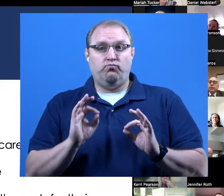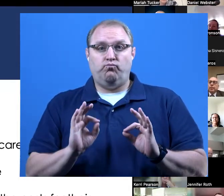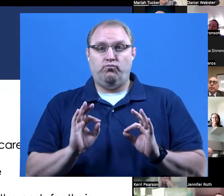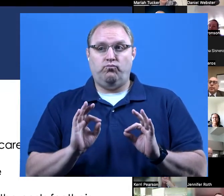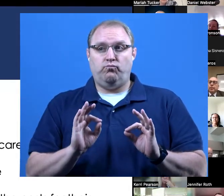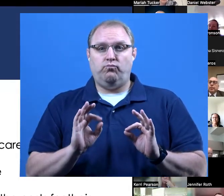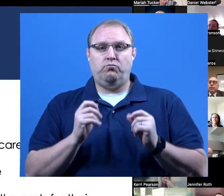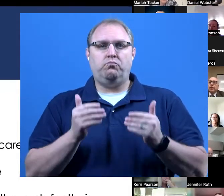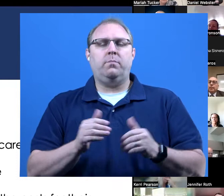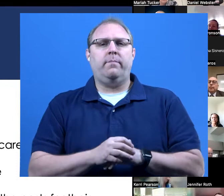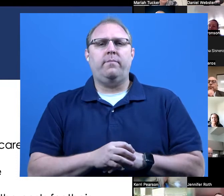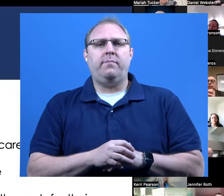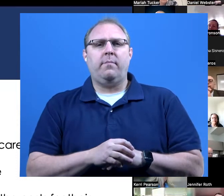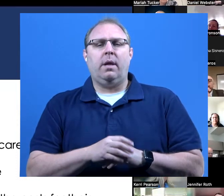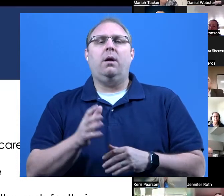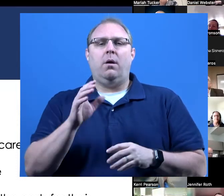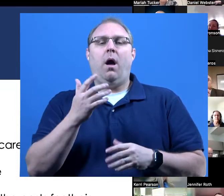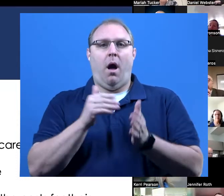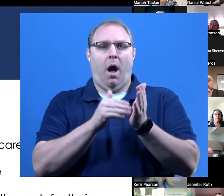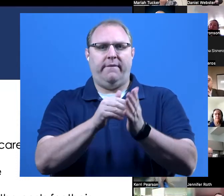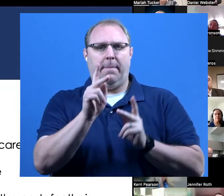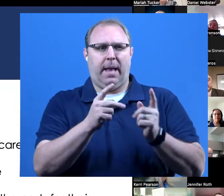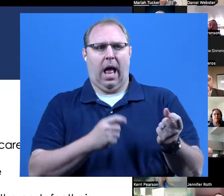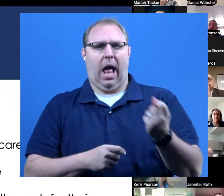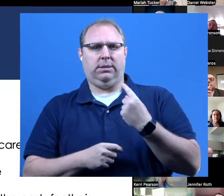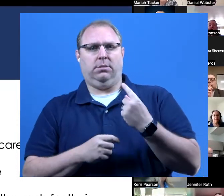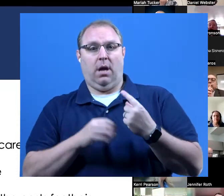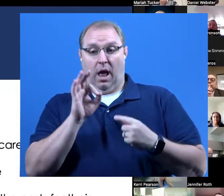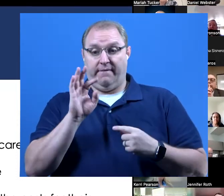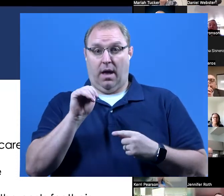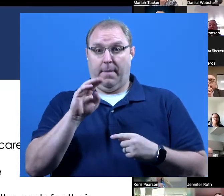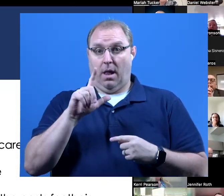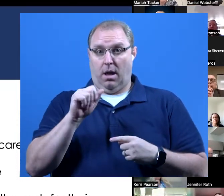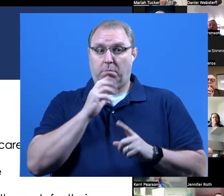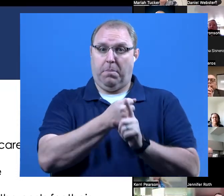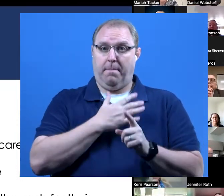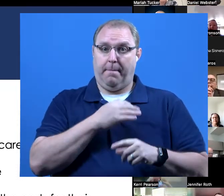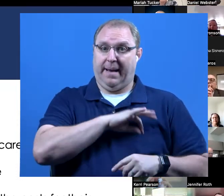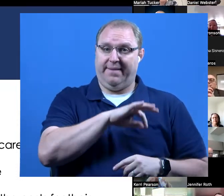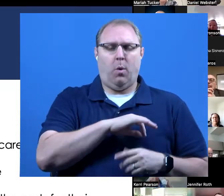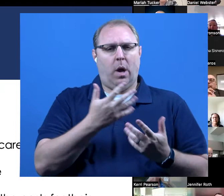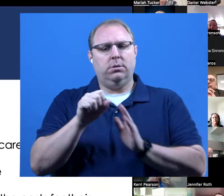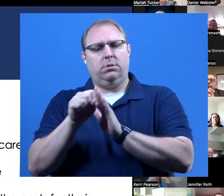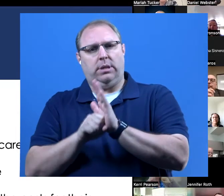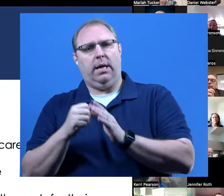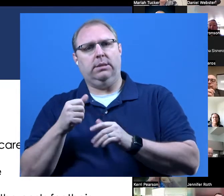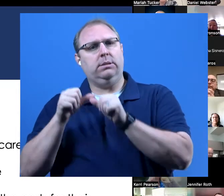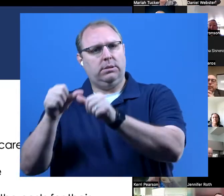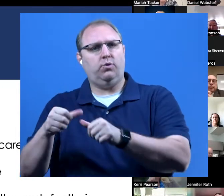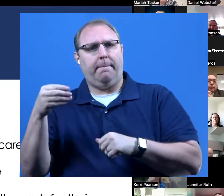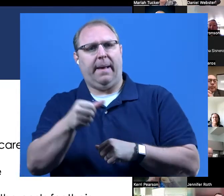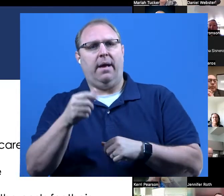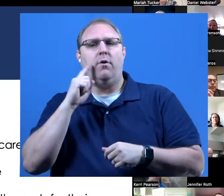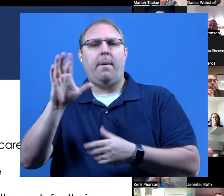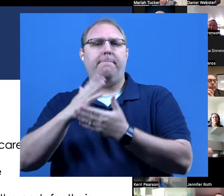All right, I think you guys are good to go. Go ahead. Thank you. Question we've often been asked is, does FMLA affect your